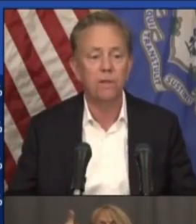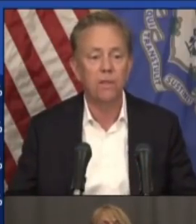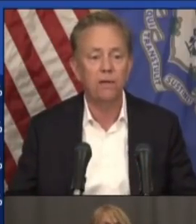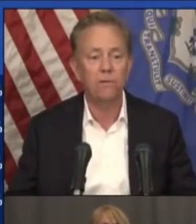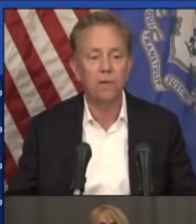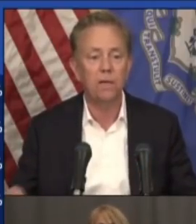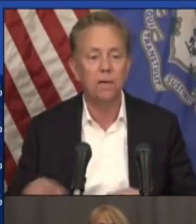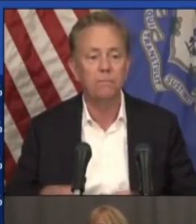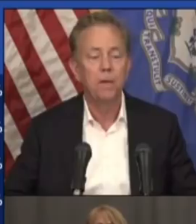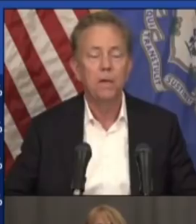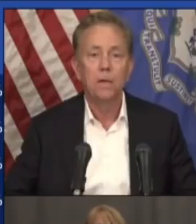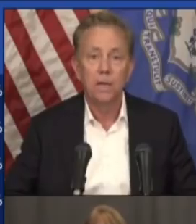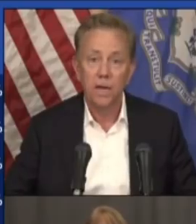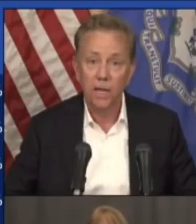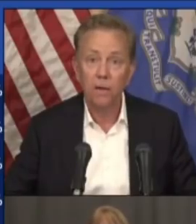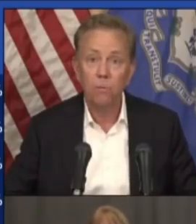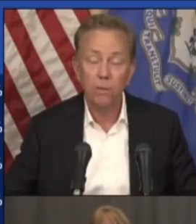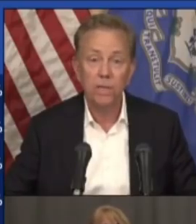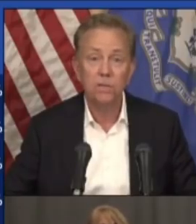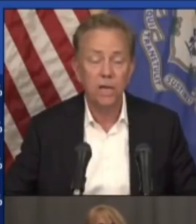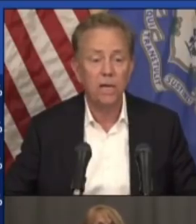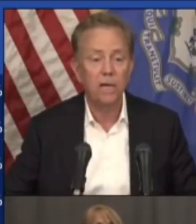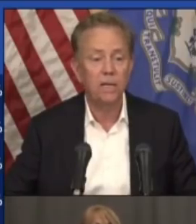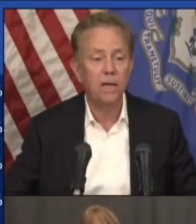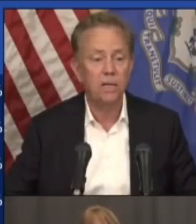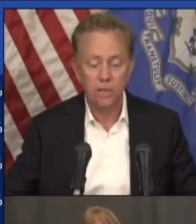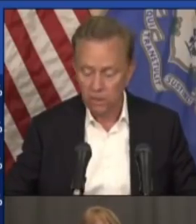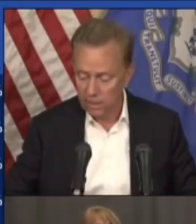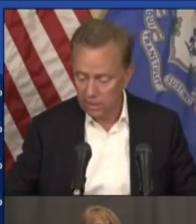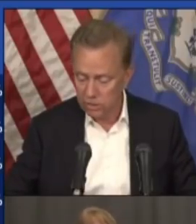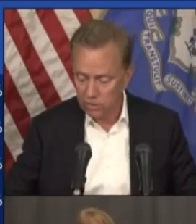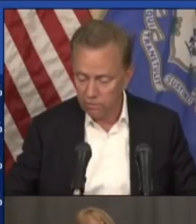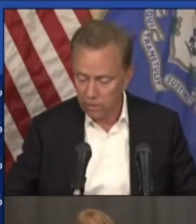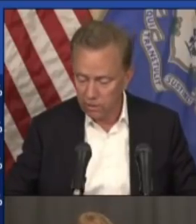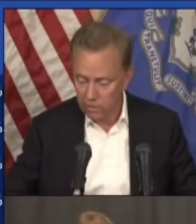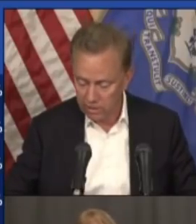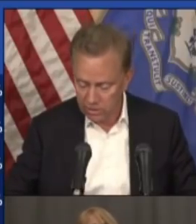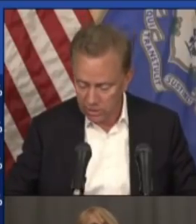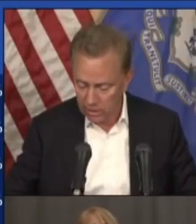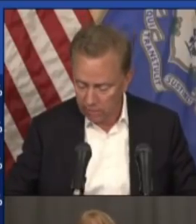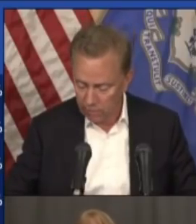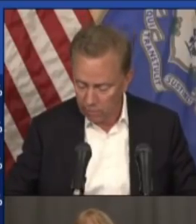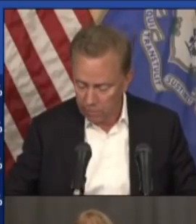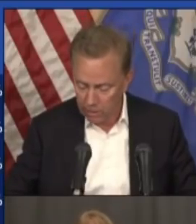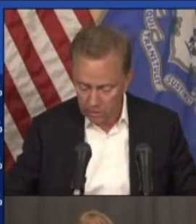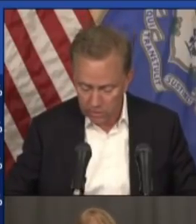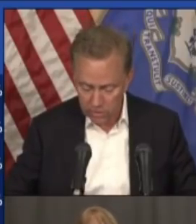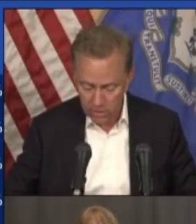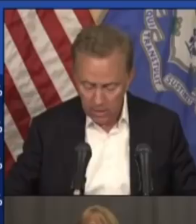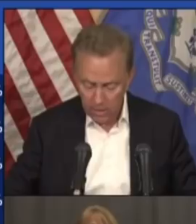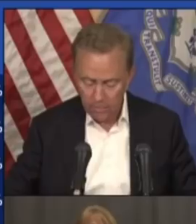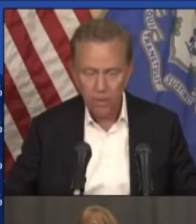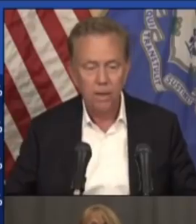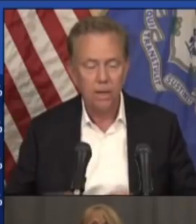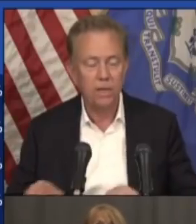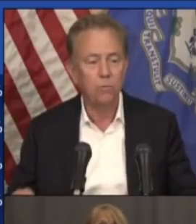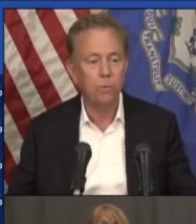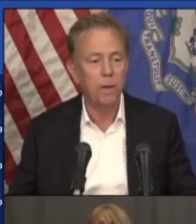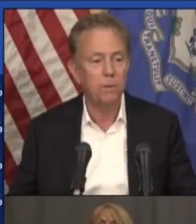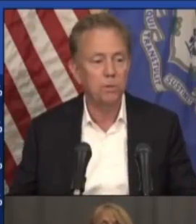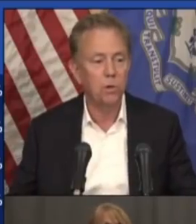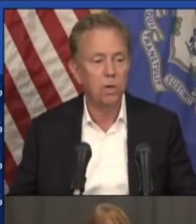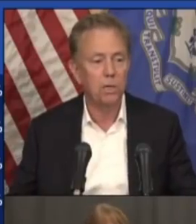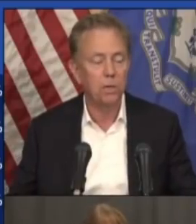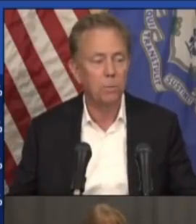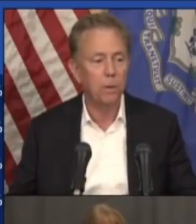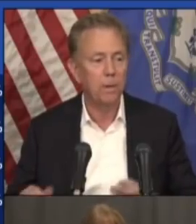wave. And thankfully, Connecticut, well, we did take a hit, not nearly as severe as a lot of our peers. I think we'll be